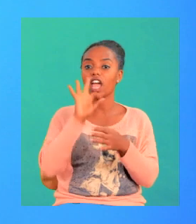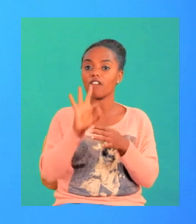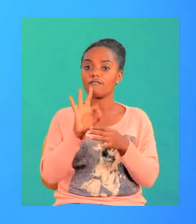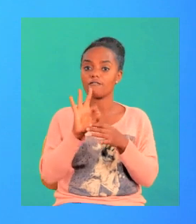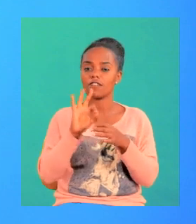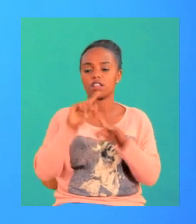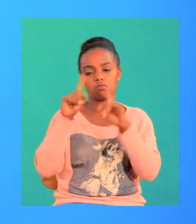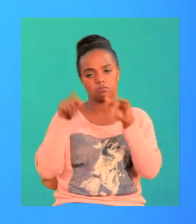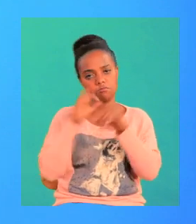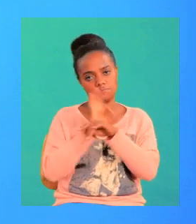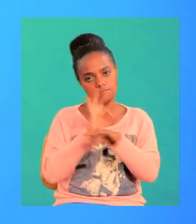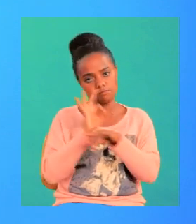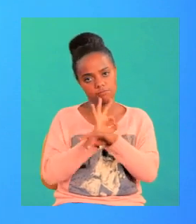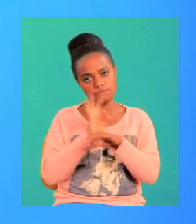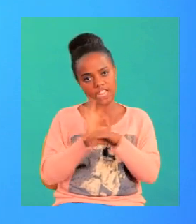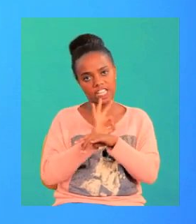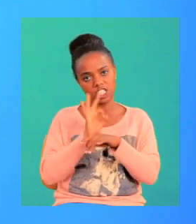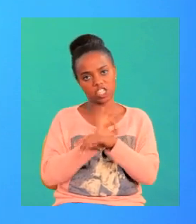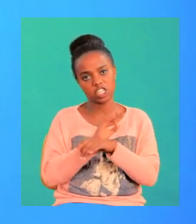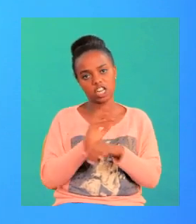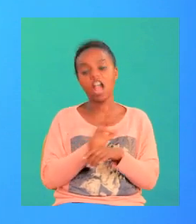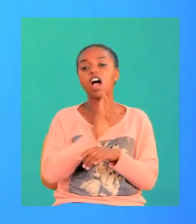function from real number to